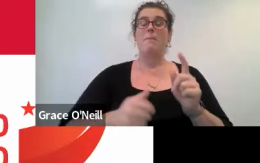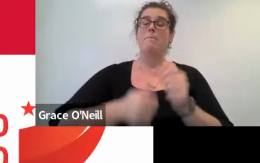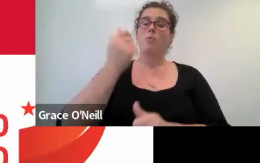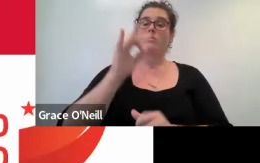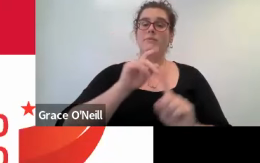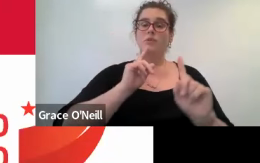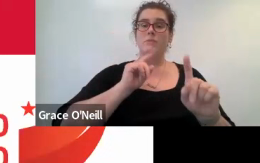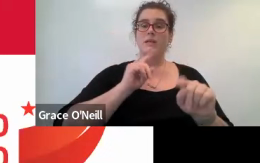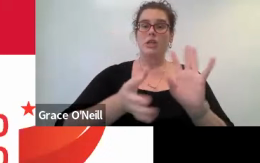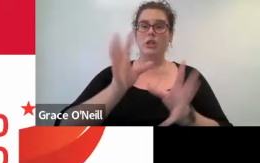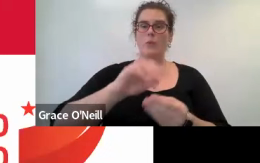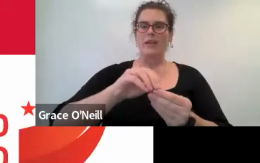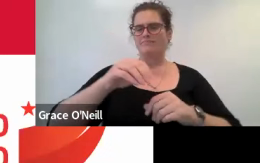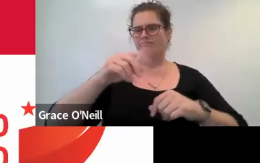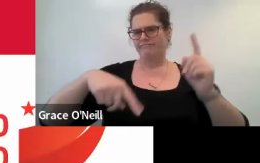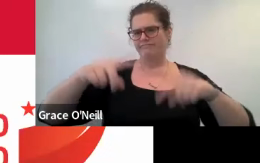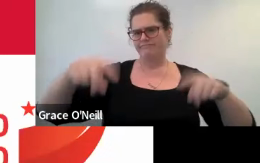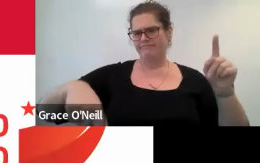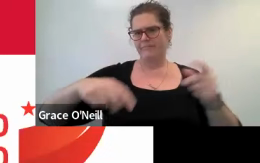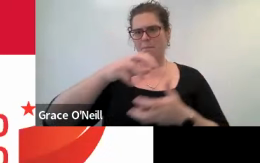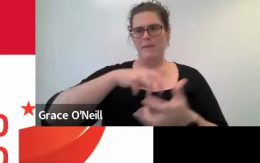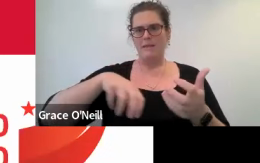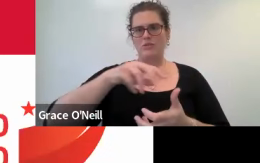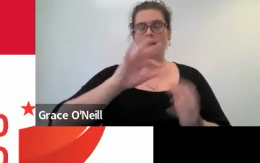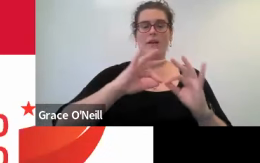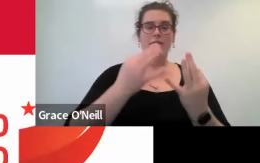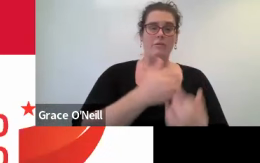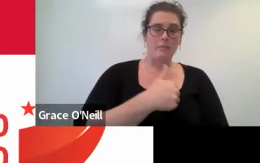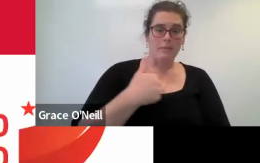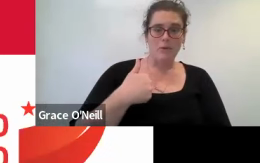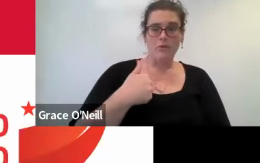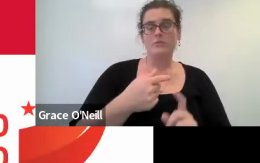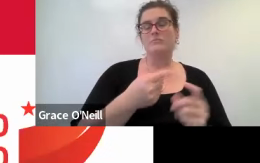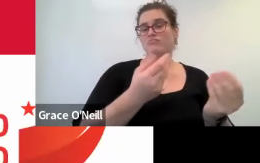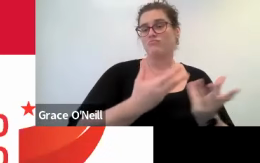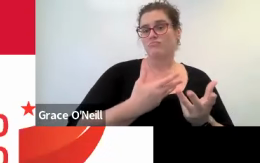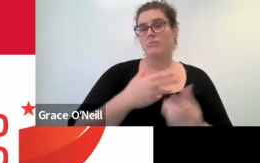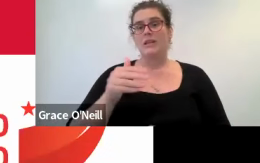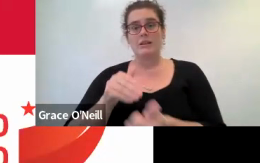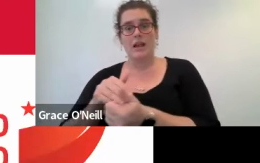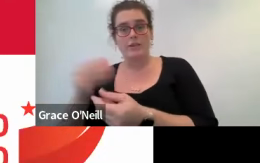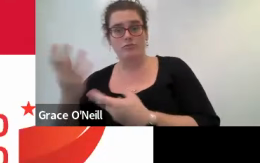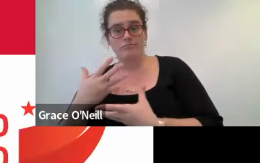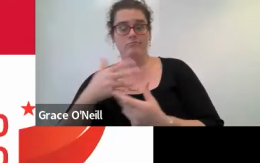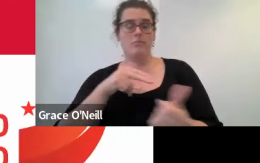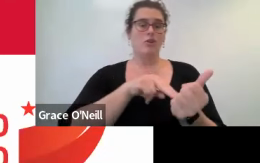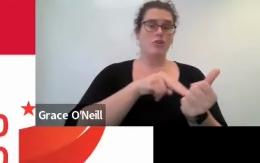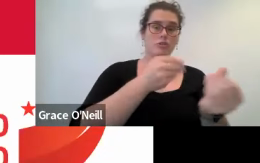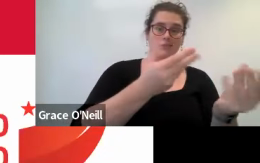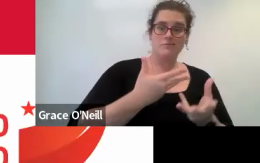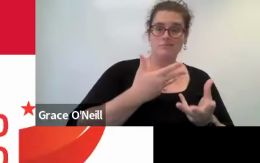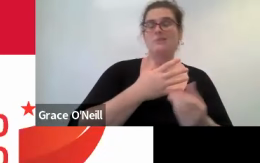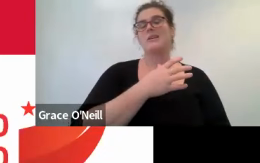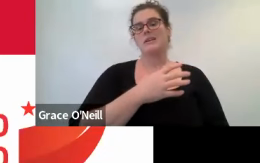included a mixture of family members, doctors, nurses, healthcare providers, and